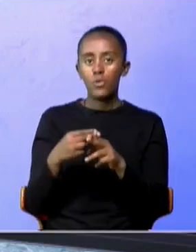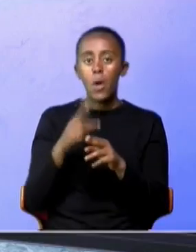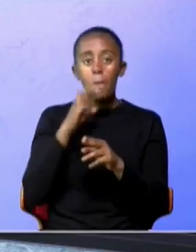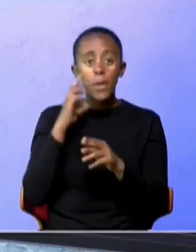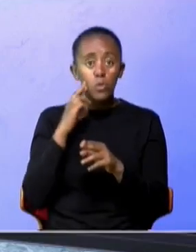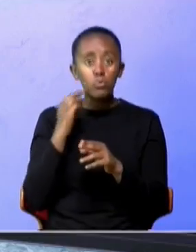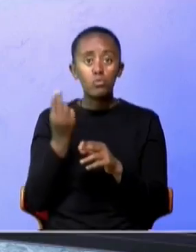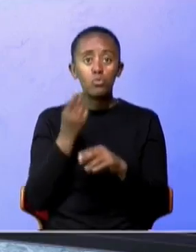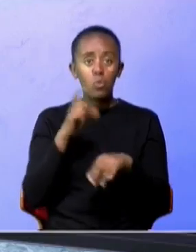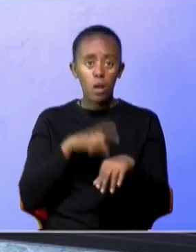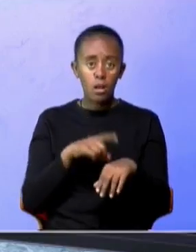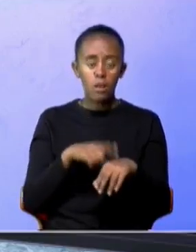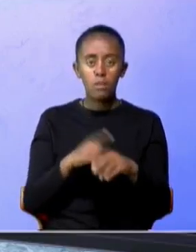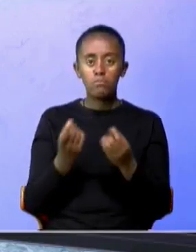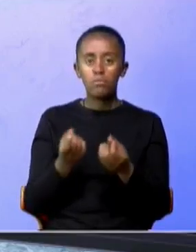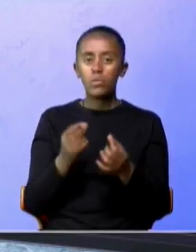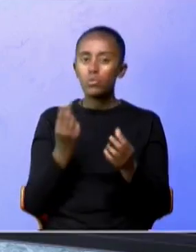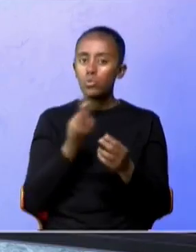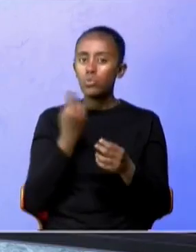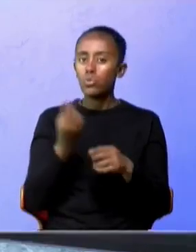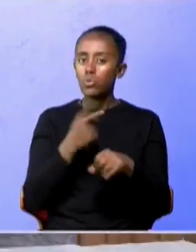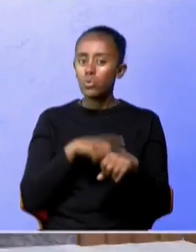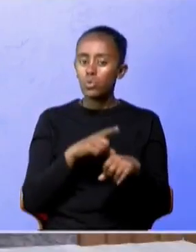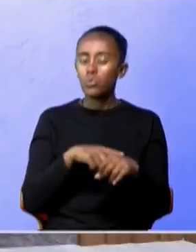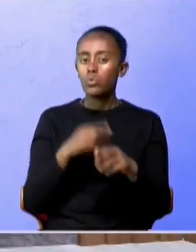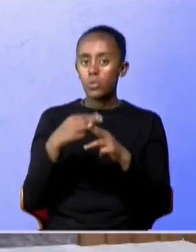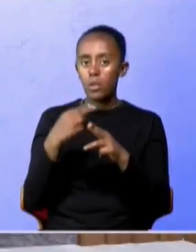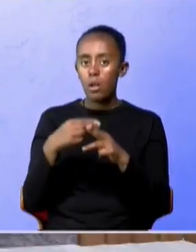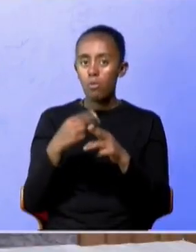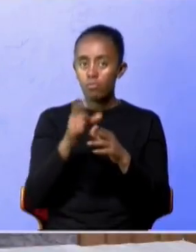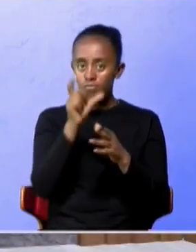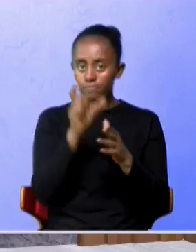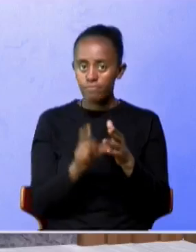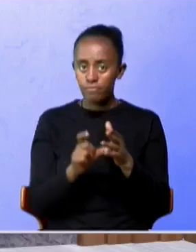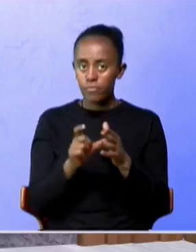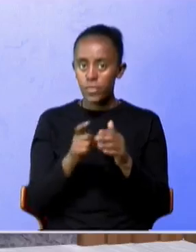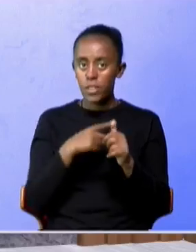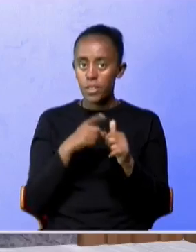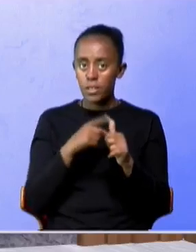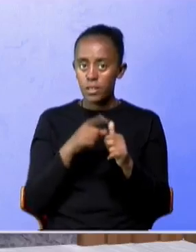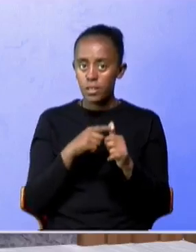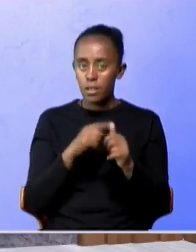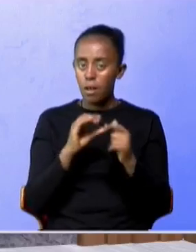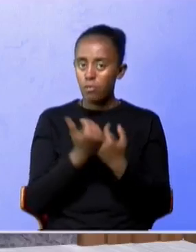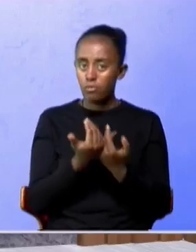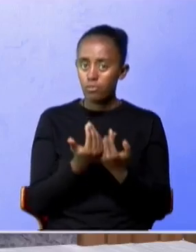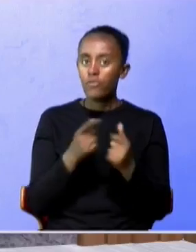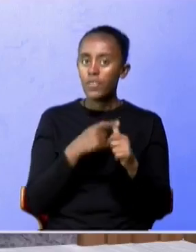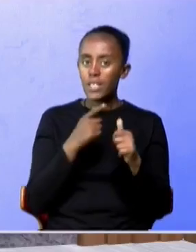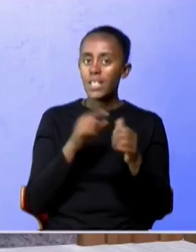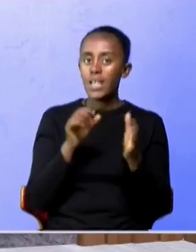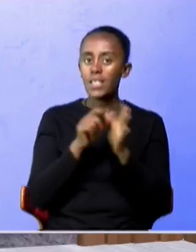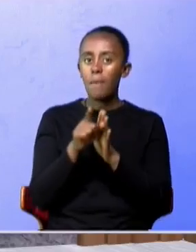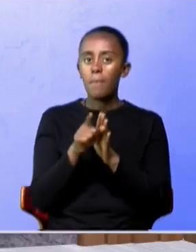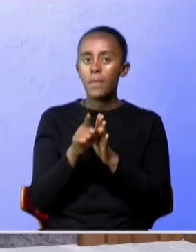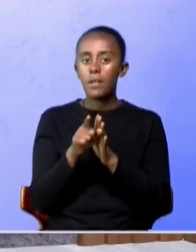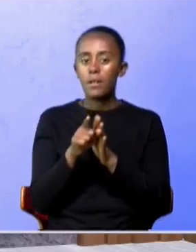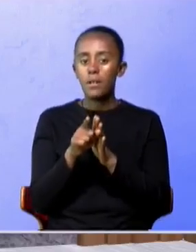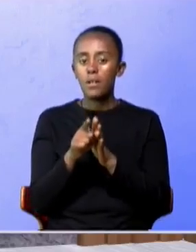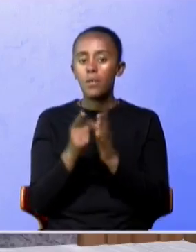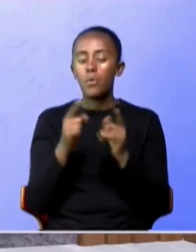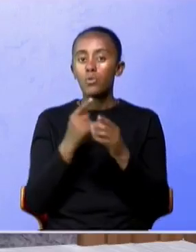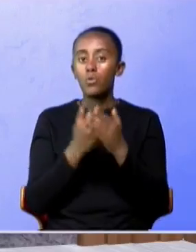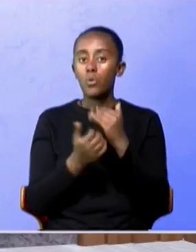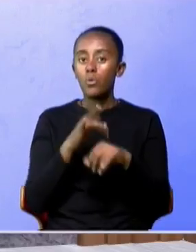Because usually when we use gerund as a noun, if you have seen the pattern in the first examples that we give when we were